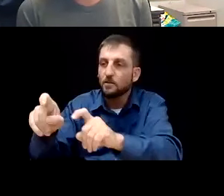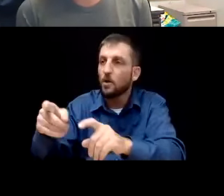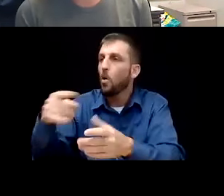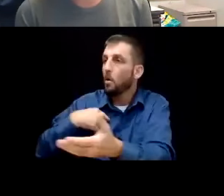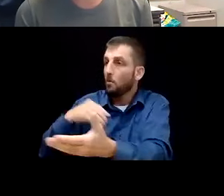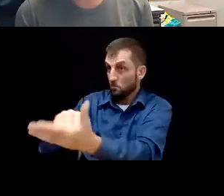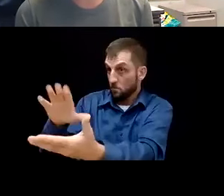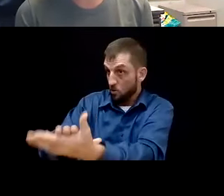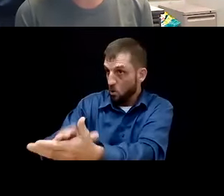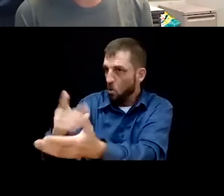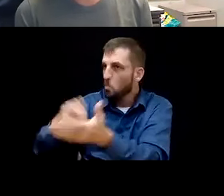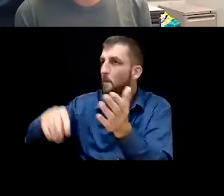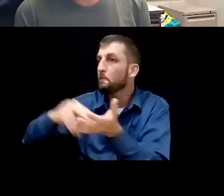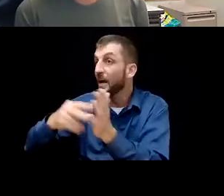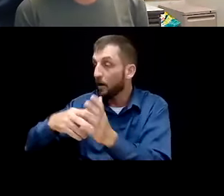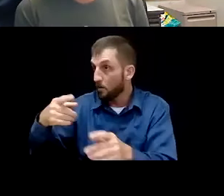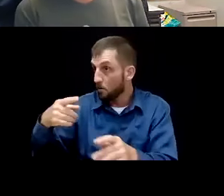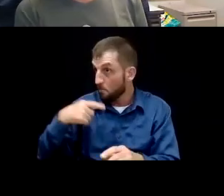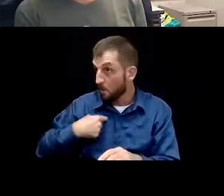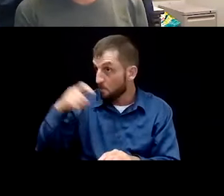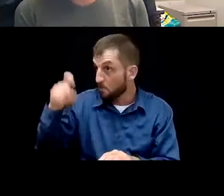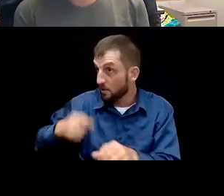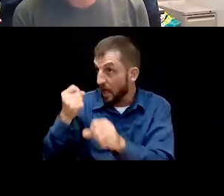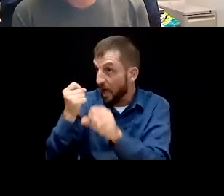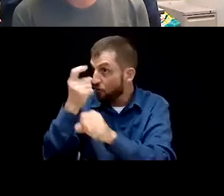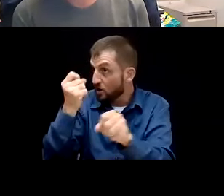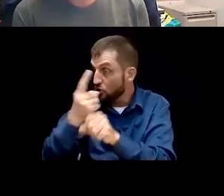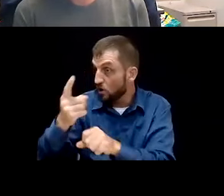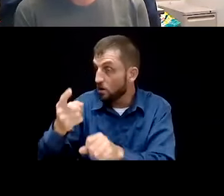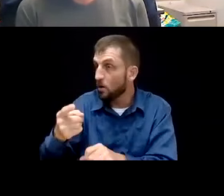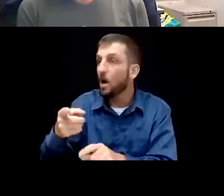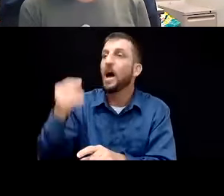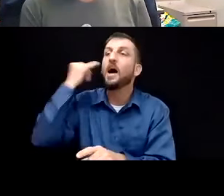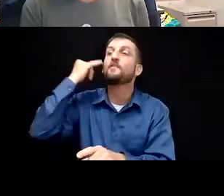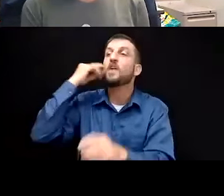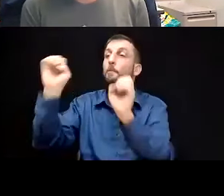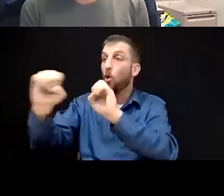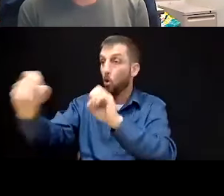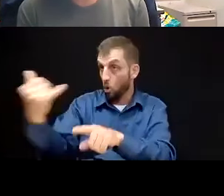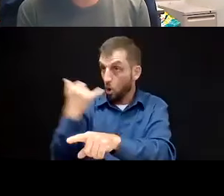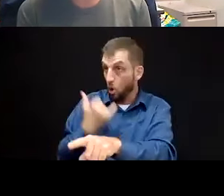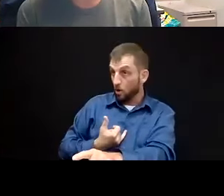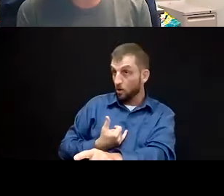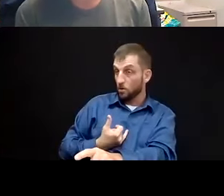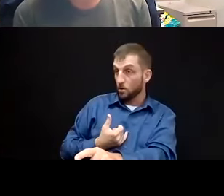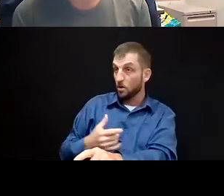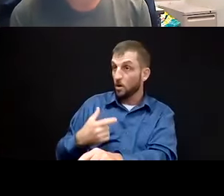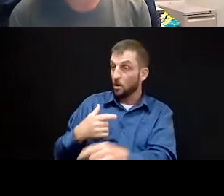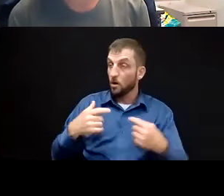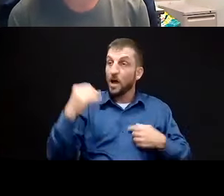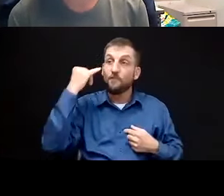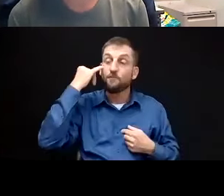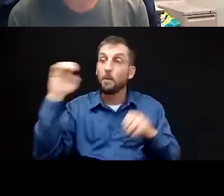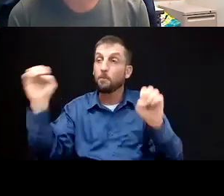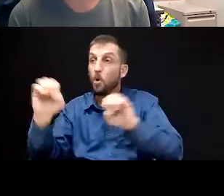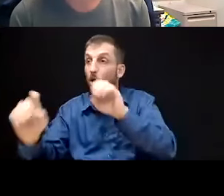to register every year? Will someone call you in an emergency? Do you have to call and request assistance at the time